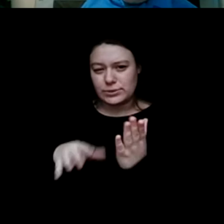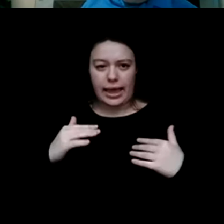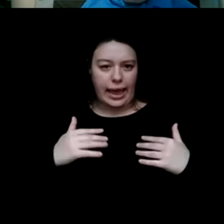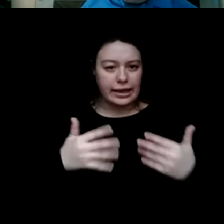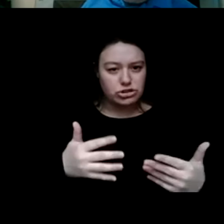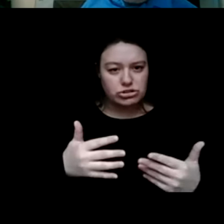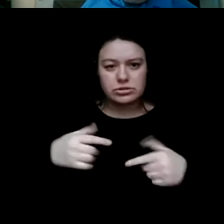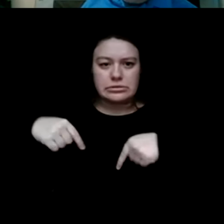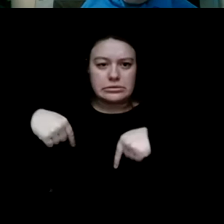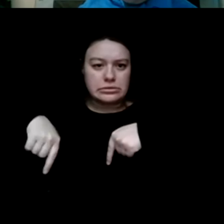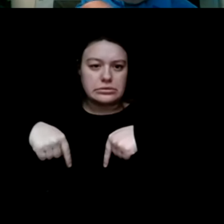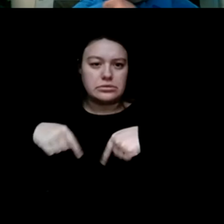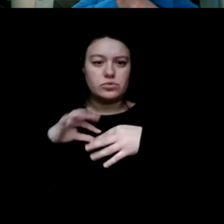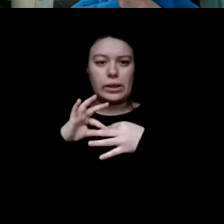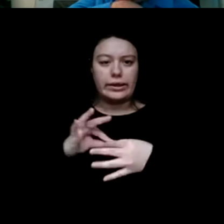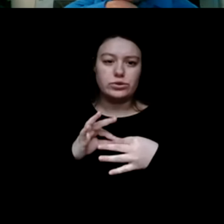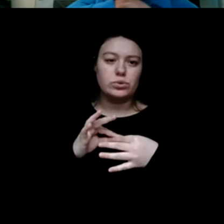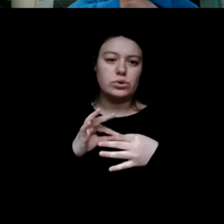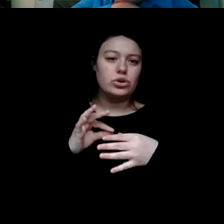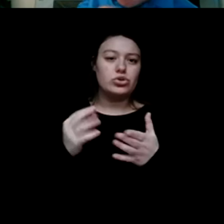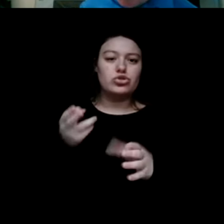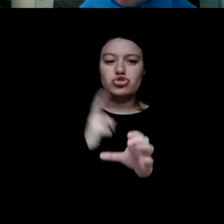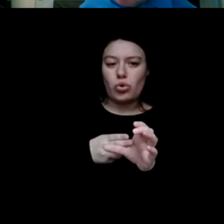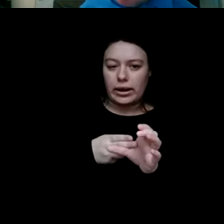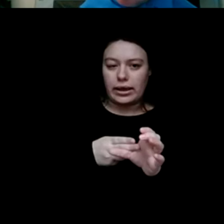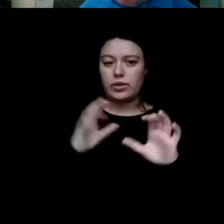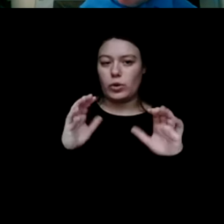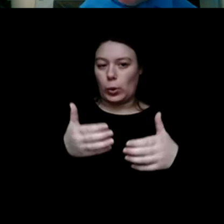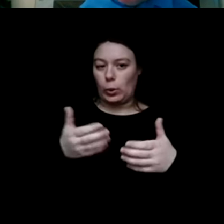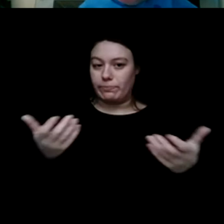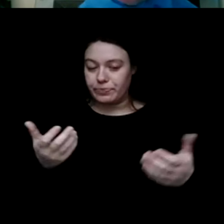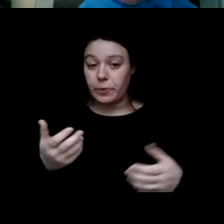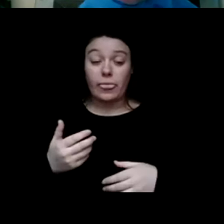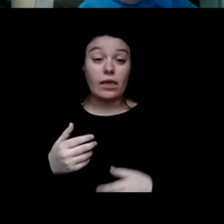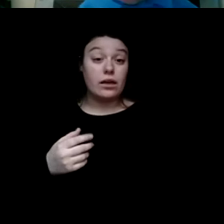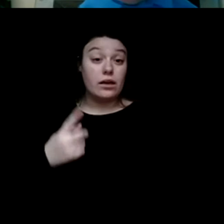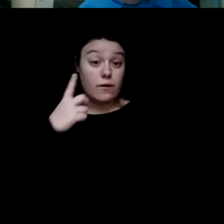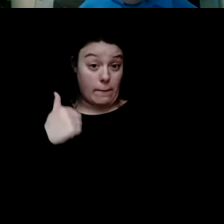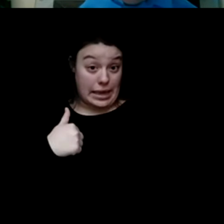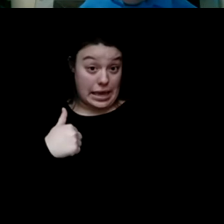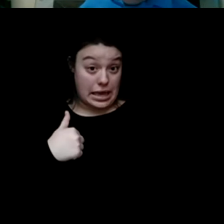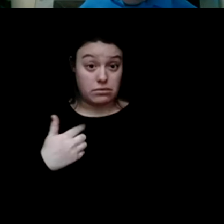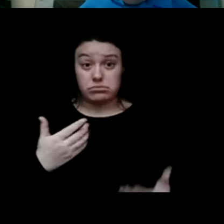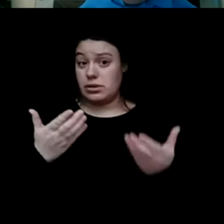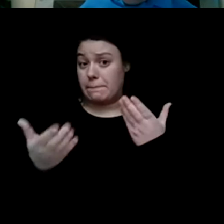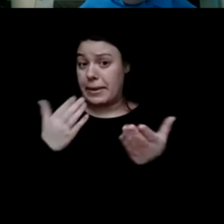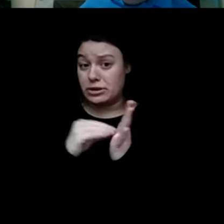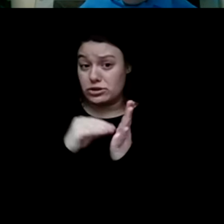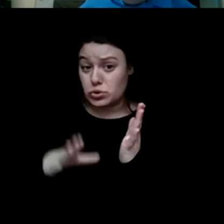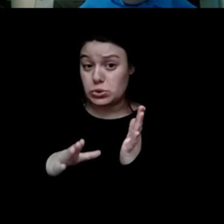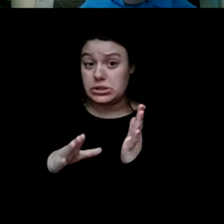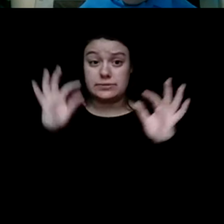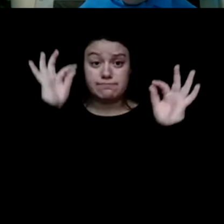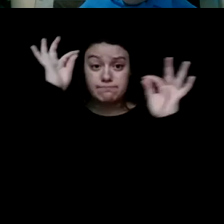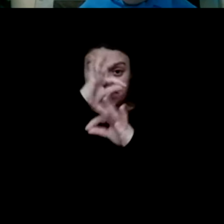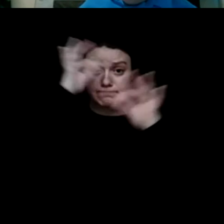key thing for me is many students just don't know about the research opportunities that are out there. And this is one of those things that's